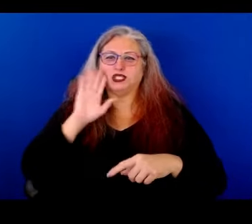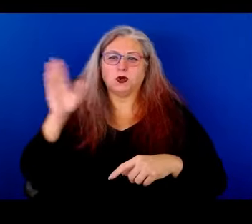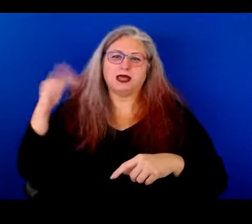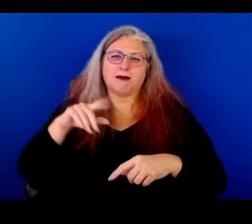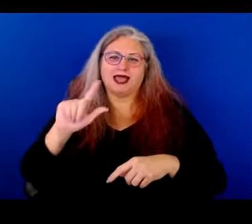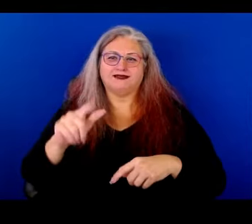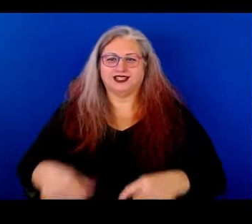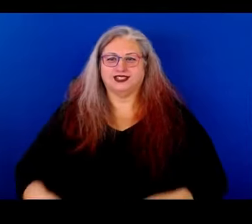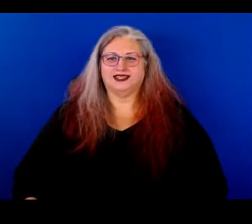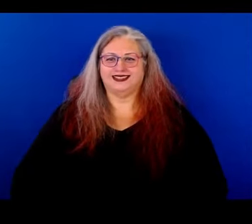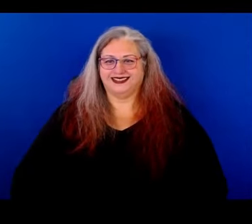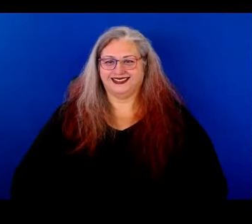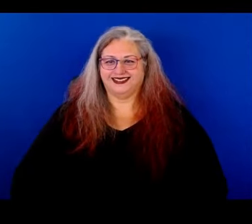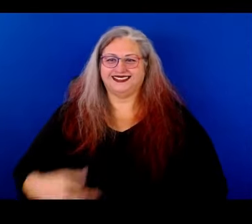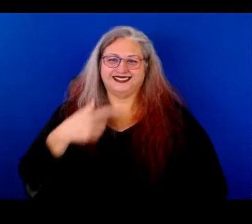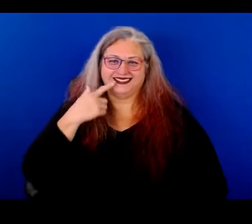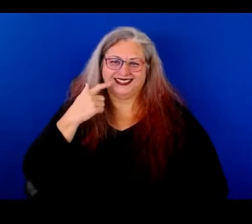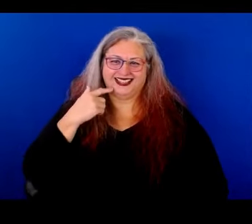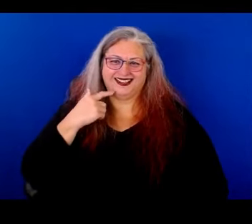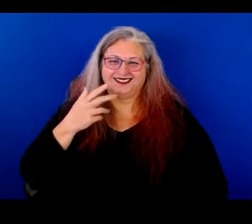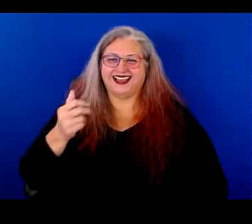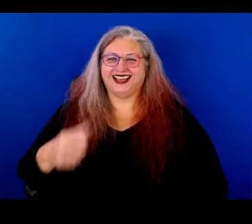back eventually.